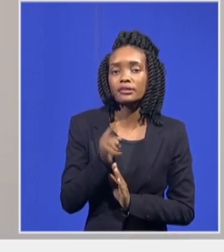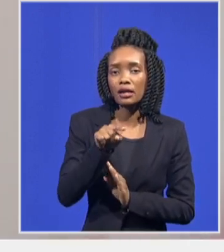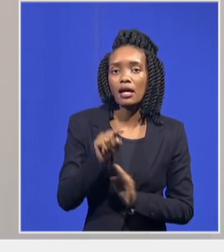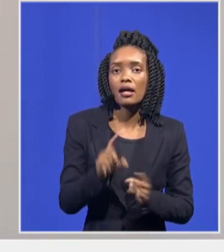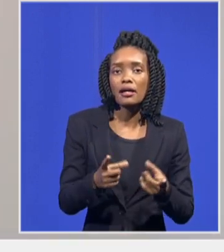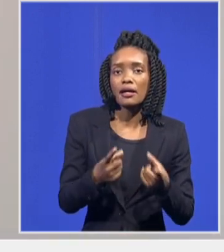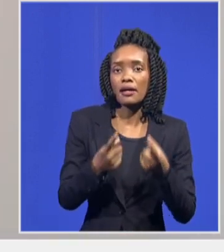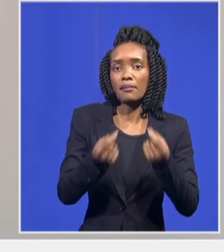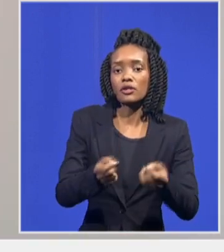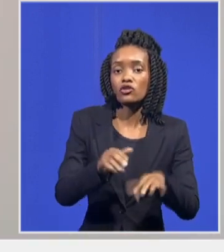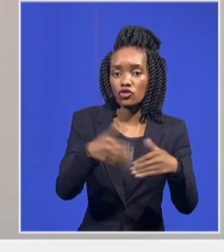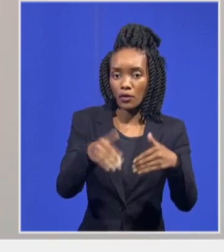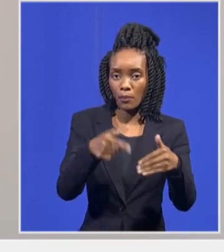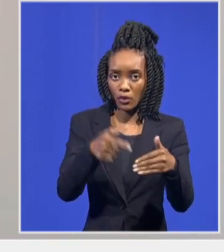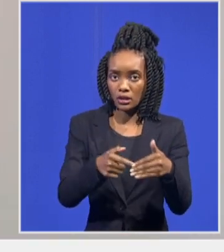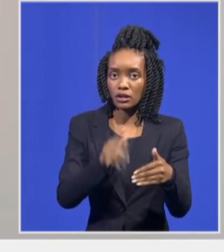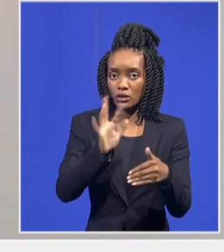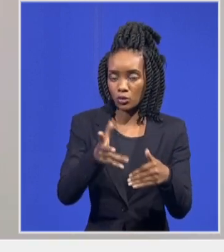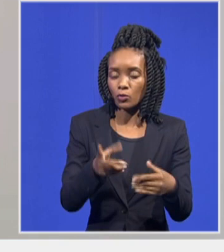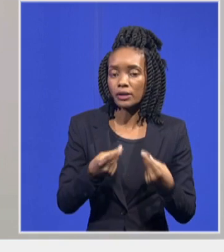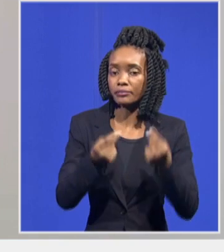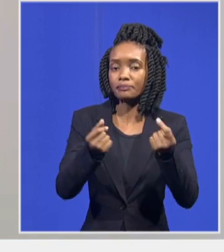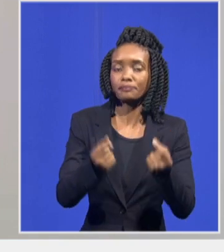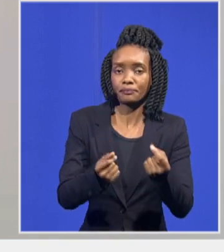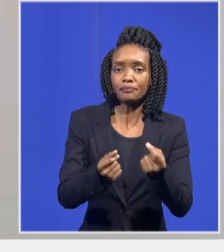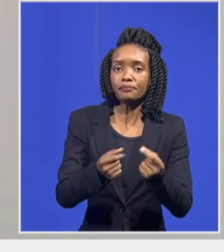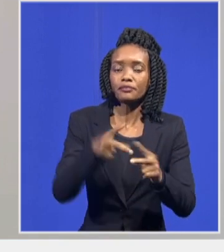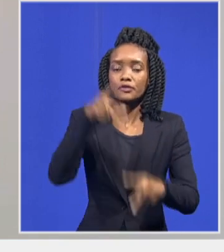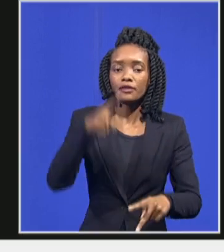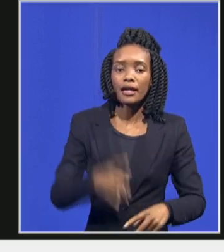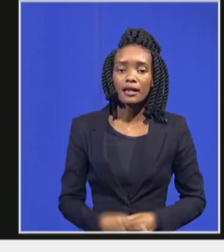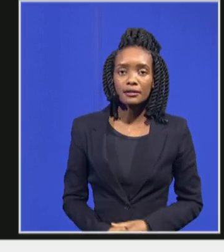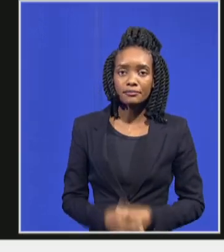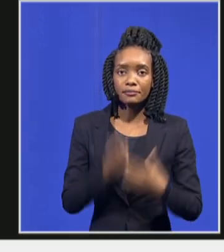implementation process as a matter of urgency. Thank you.